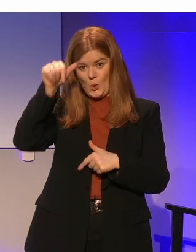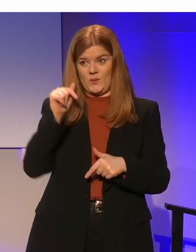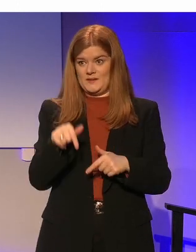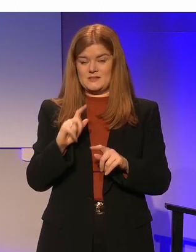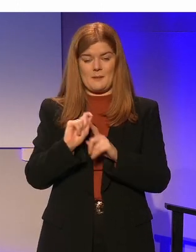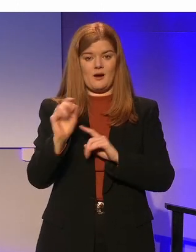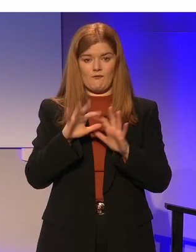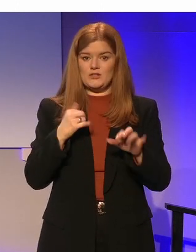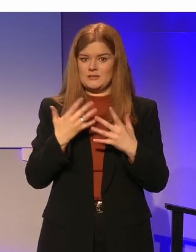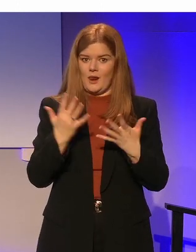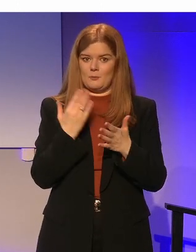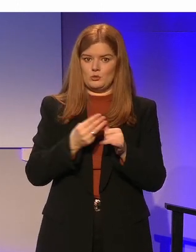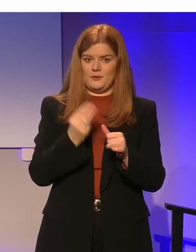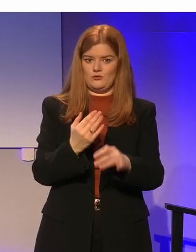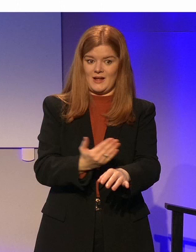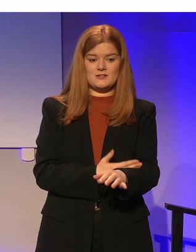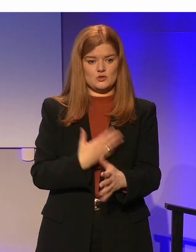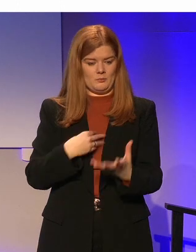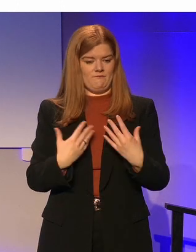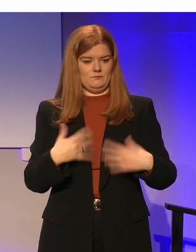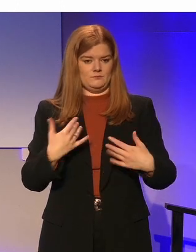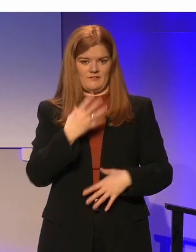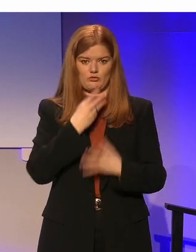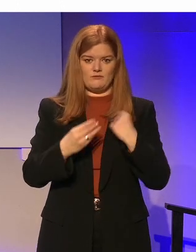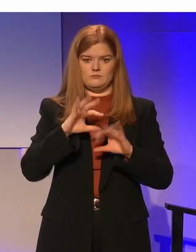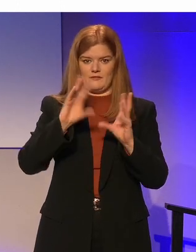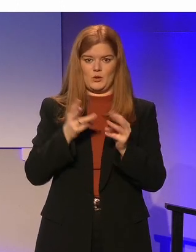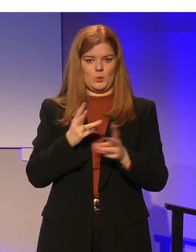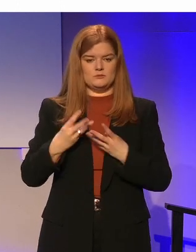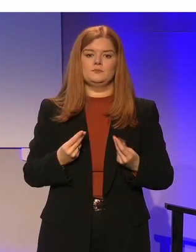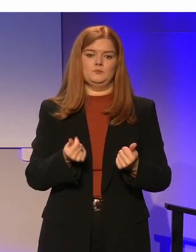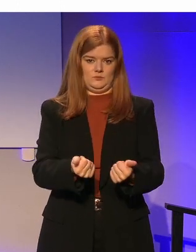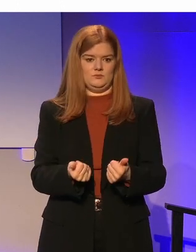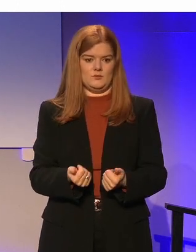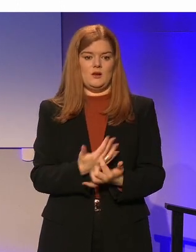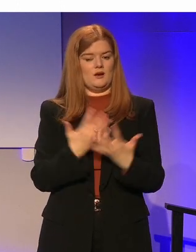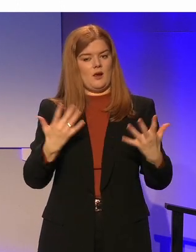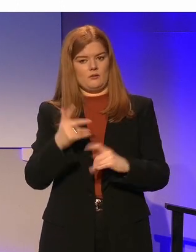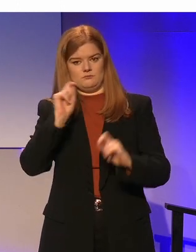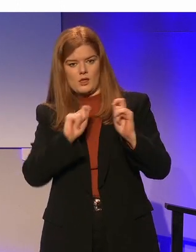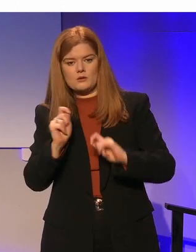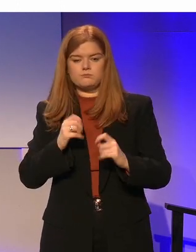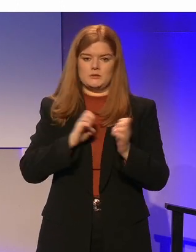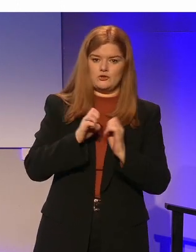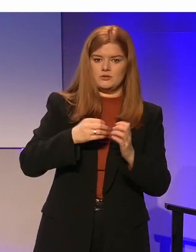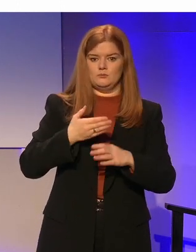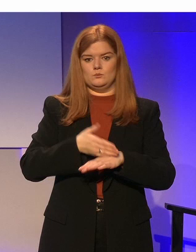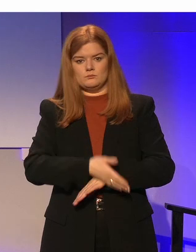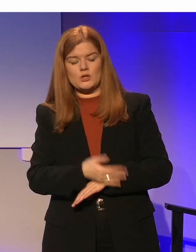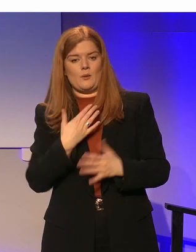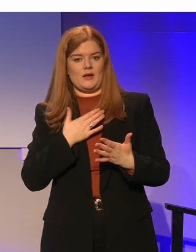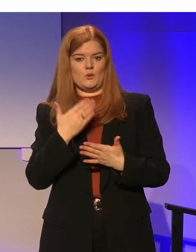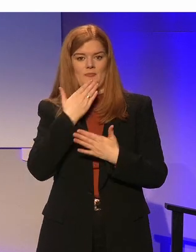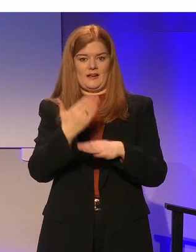kind takes a good deal of work to put together, and I'm very, very grateful. The whole thing works like clockwork. They've put a lot of thought and energy into it, and I'm going to